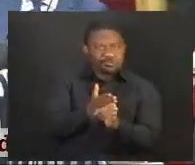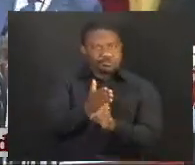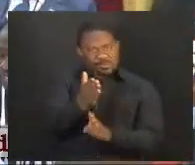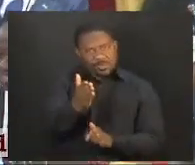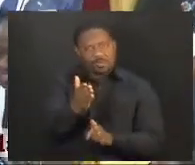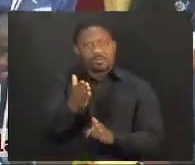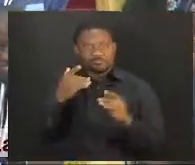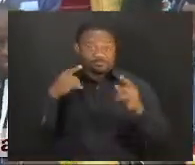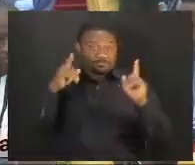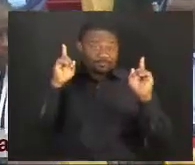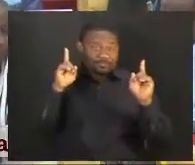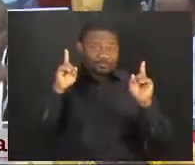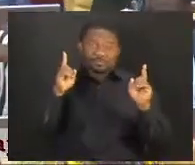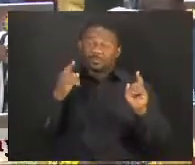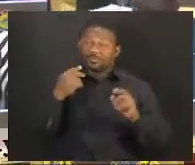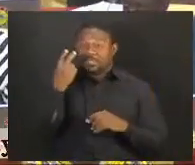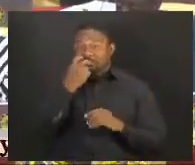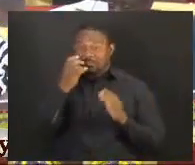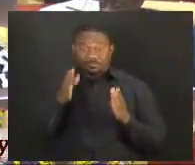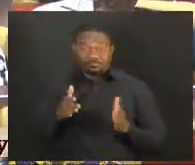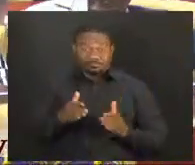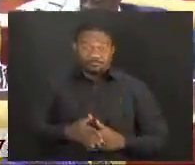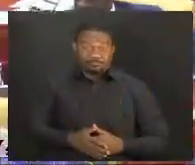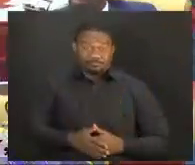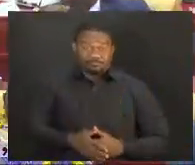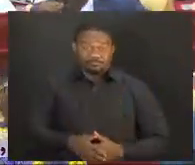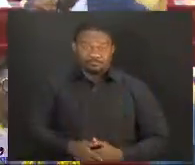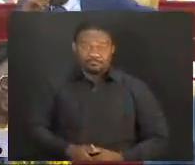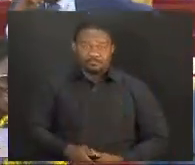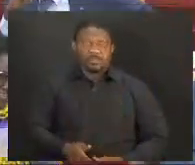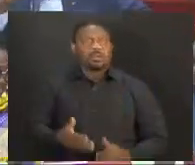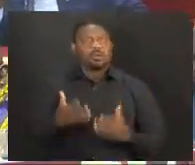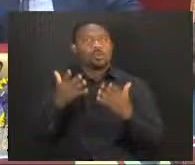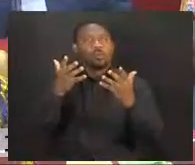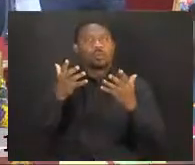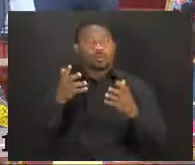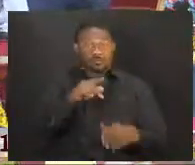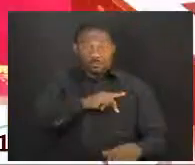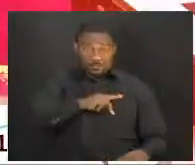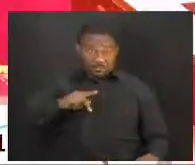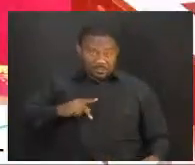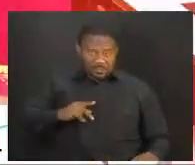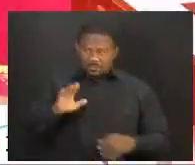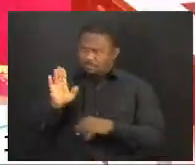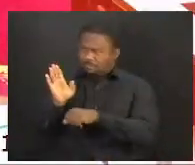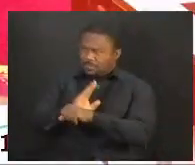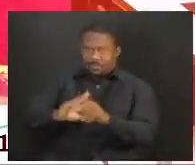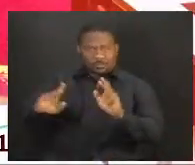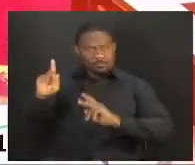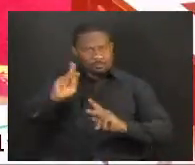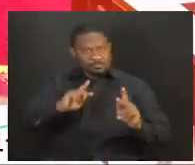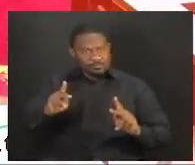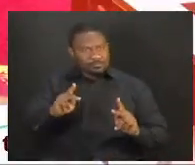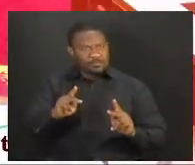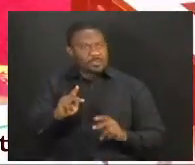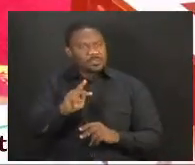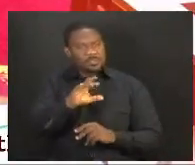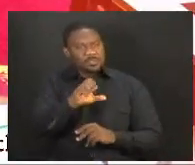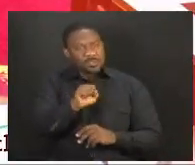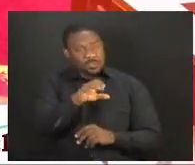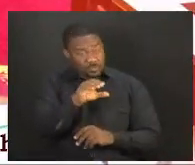delivering. Right, Honorable Speaker, I call on Parliament, the business community, civil